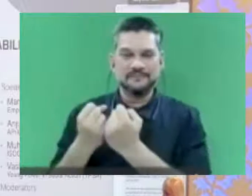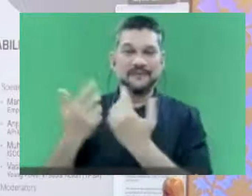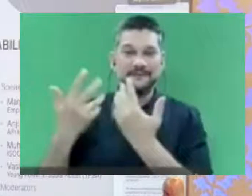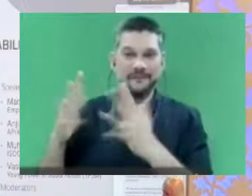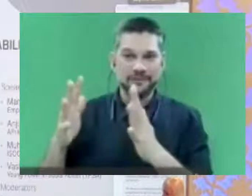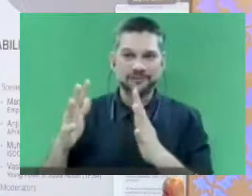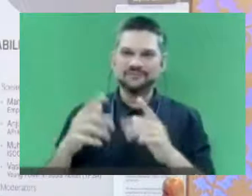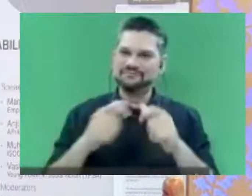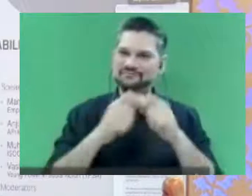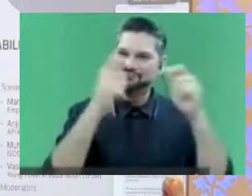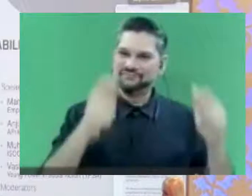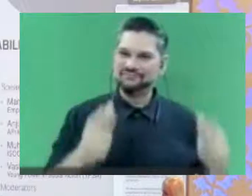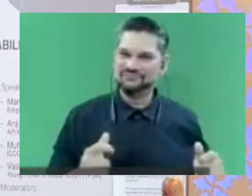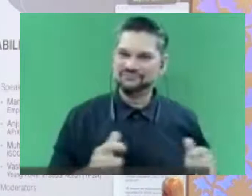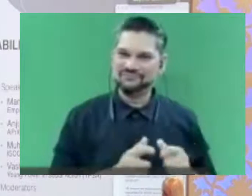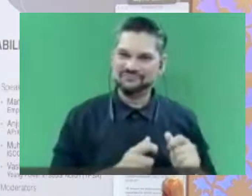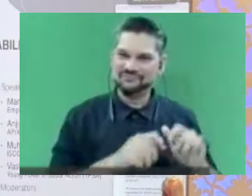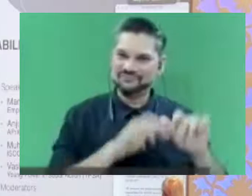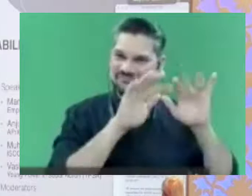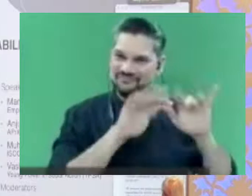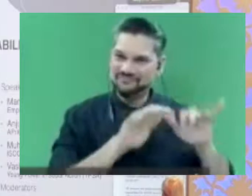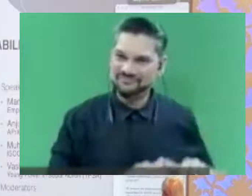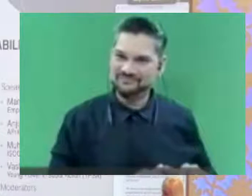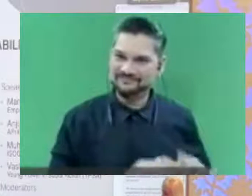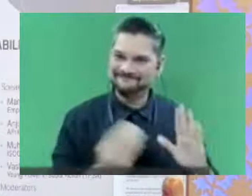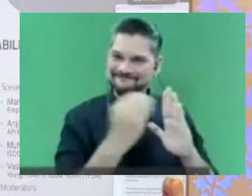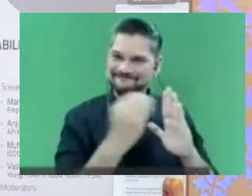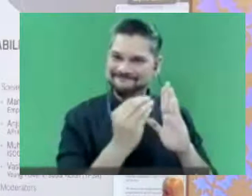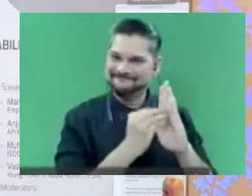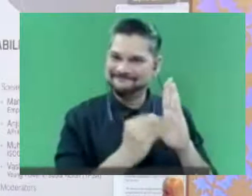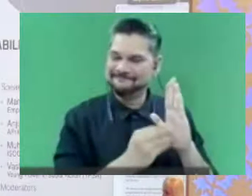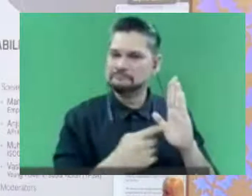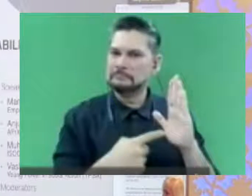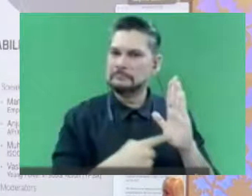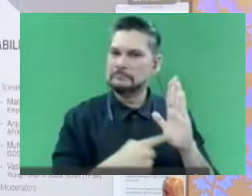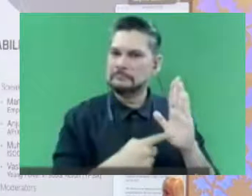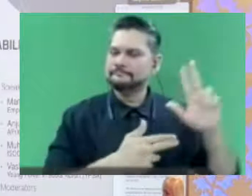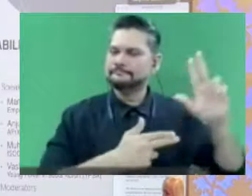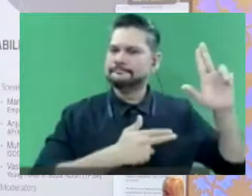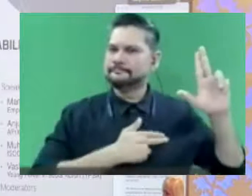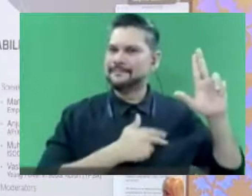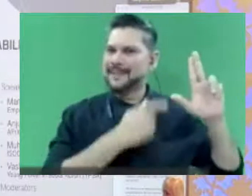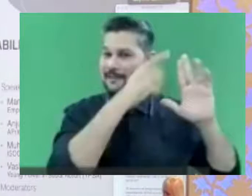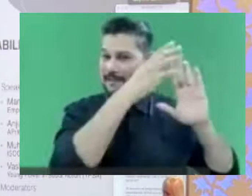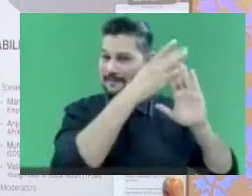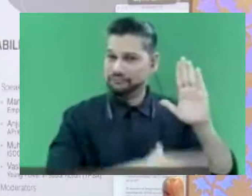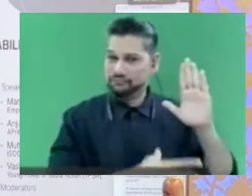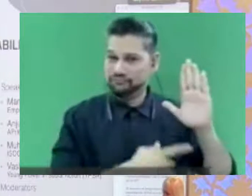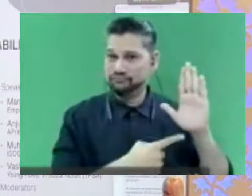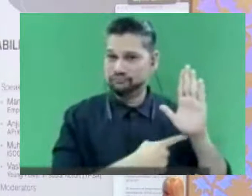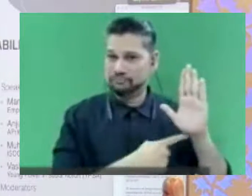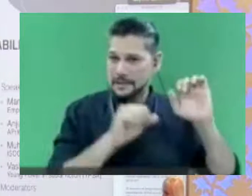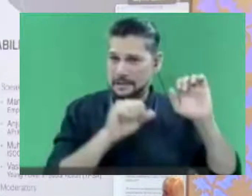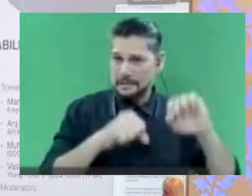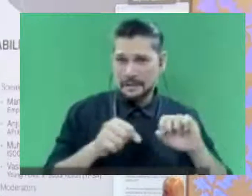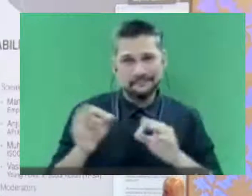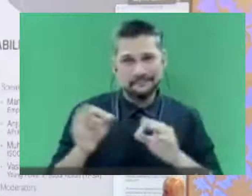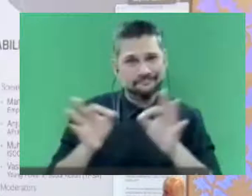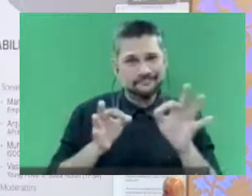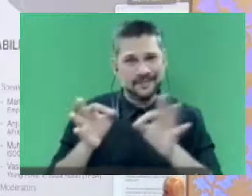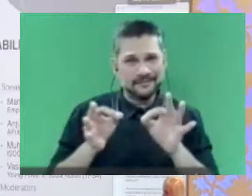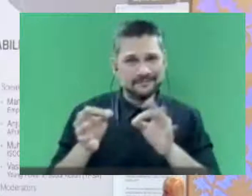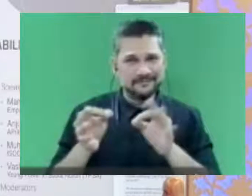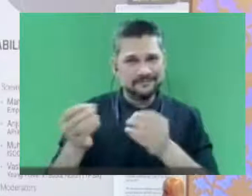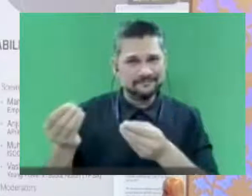And I'd appreciate if you could explain a little bit about the steps to